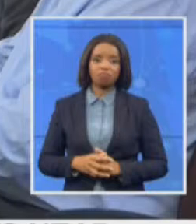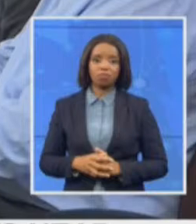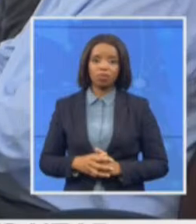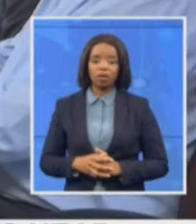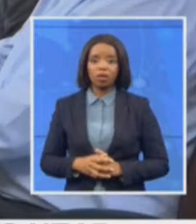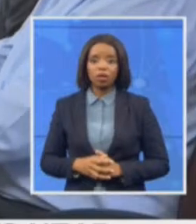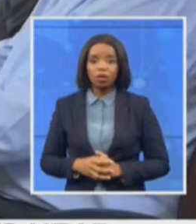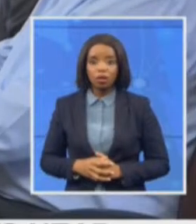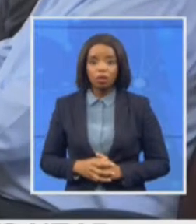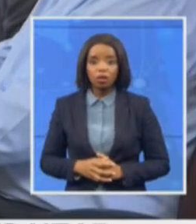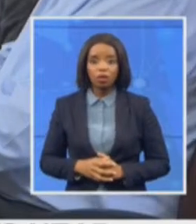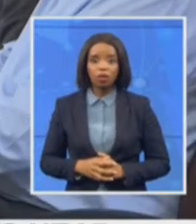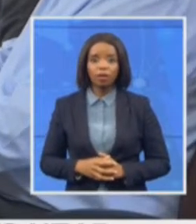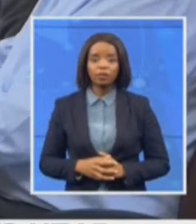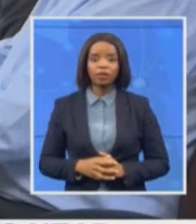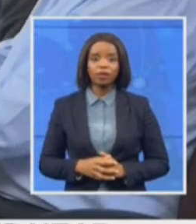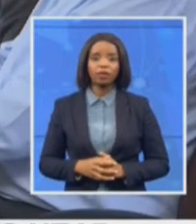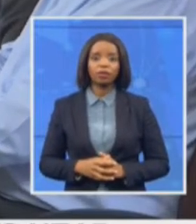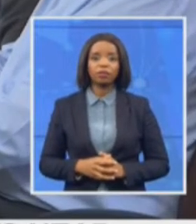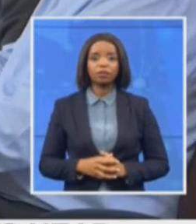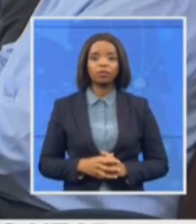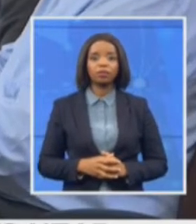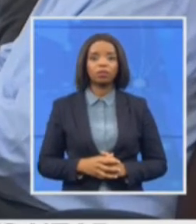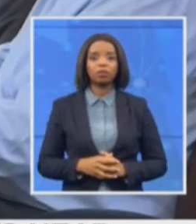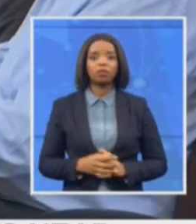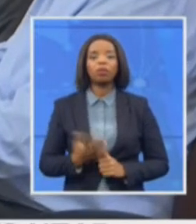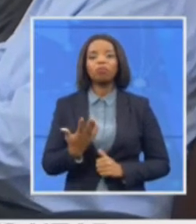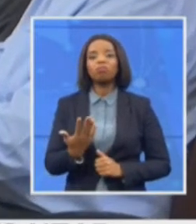So what is the, if I may ask, what is the